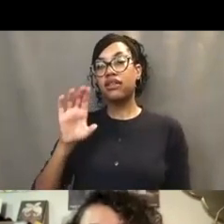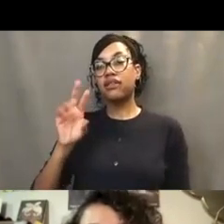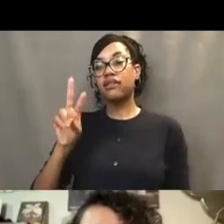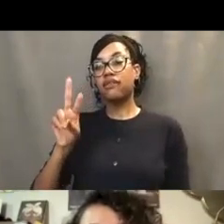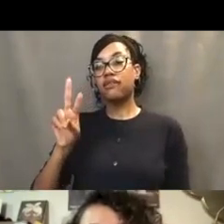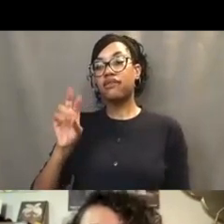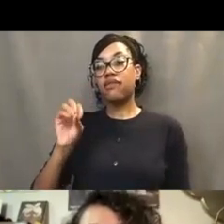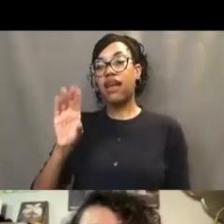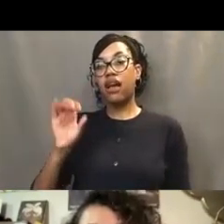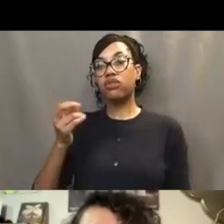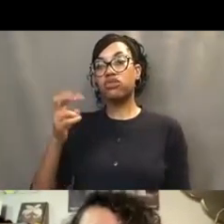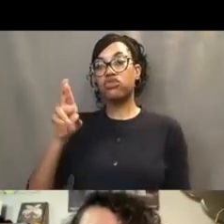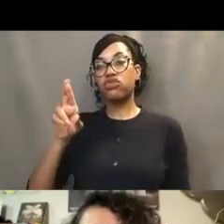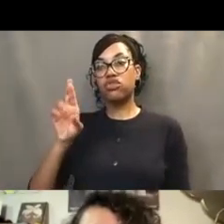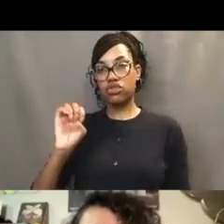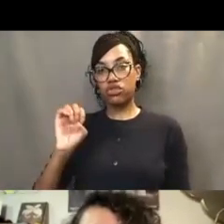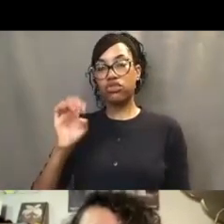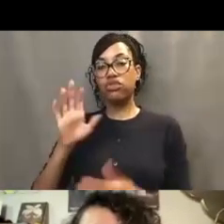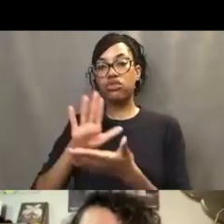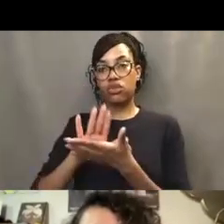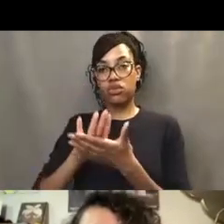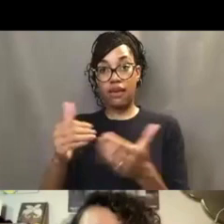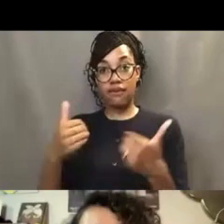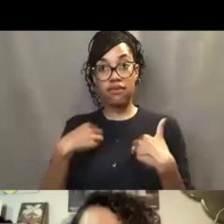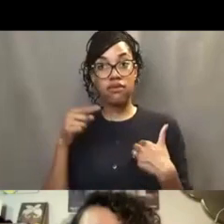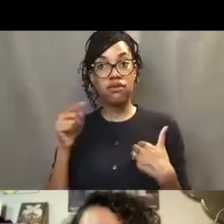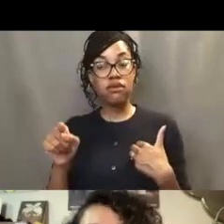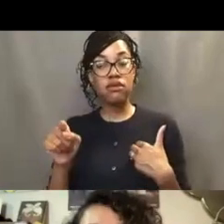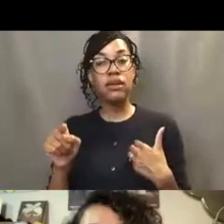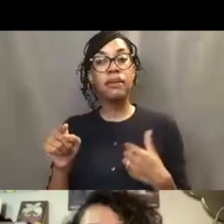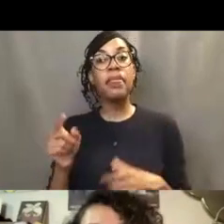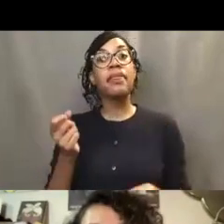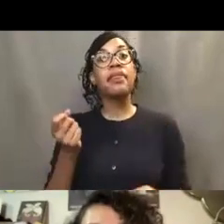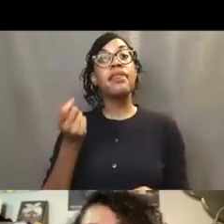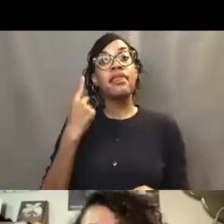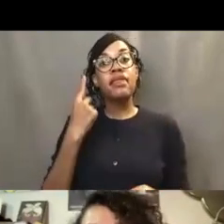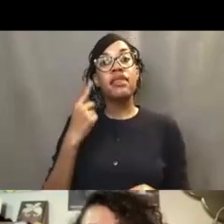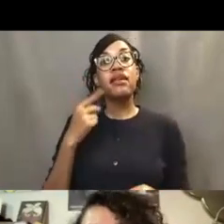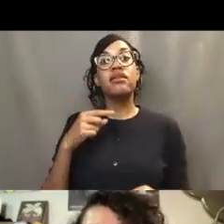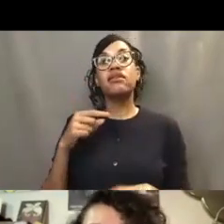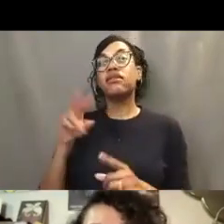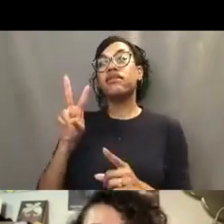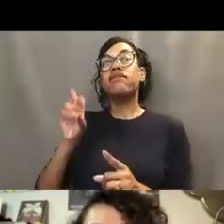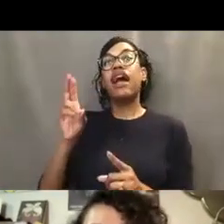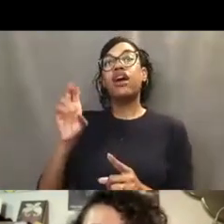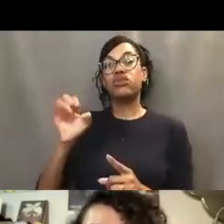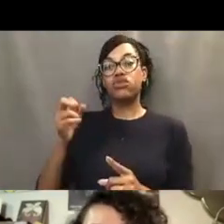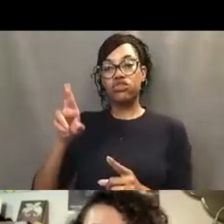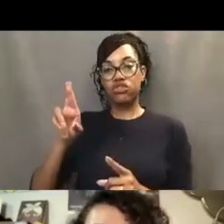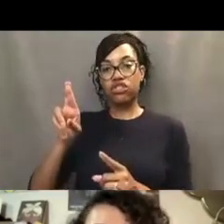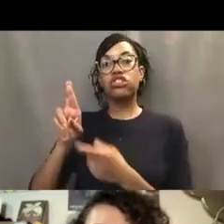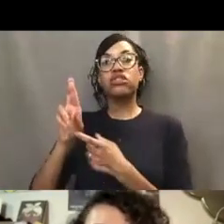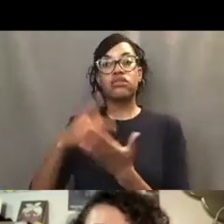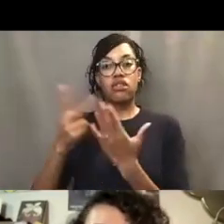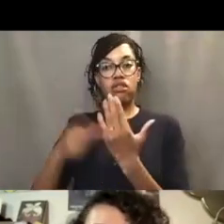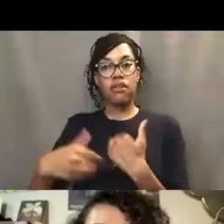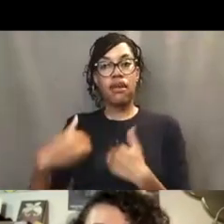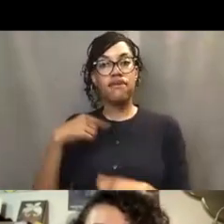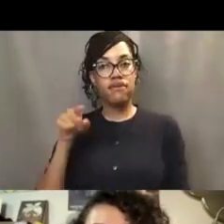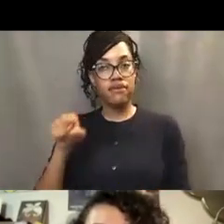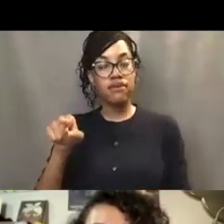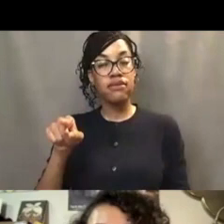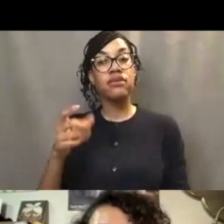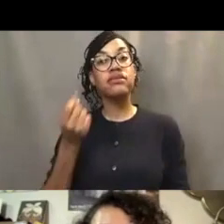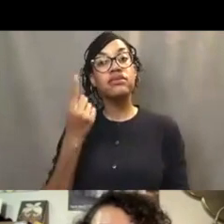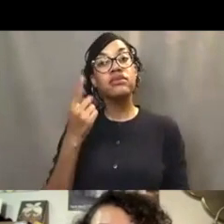Milwaukee public school system, which has the public schools, also charter schools. Only 56% of the children in Milwaukee